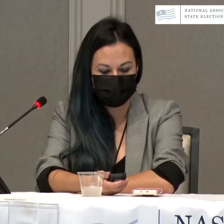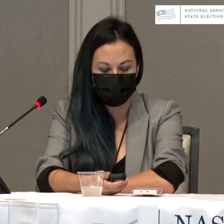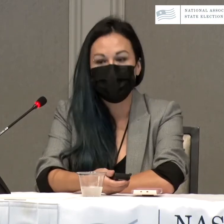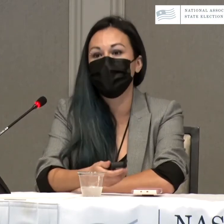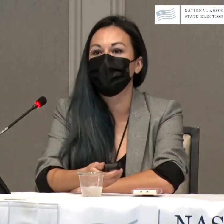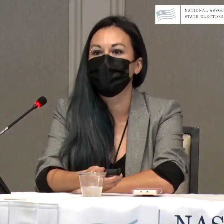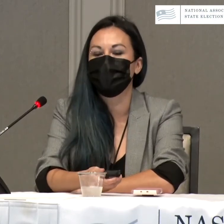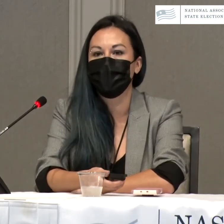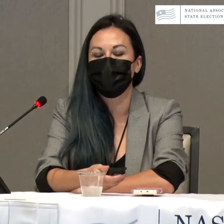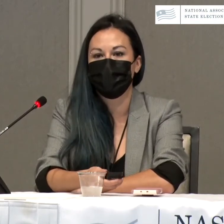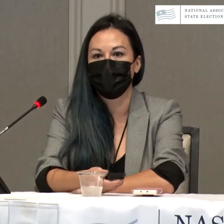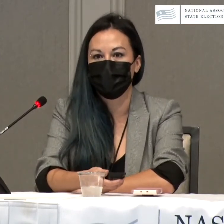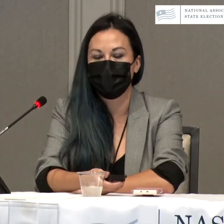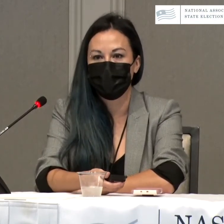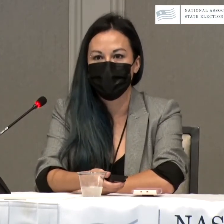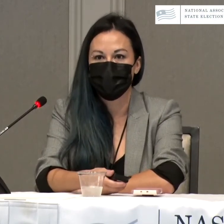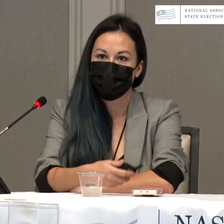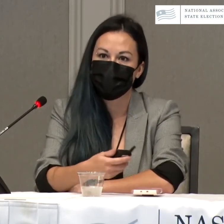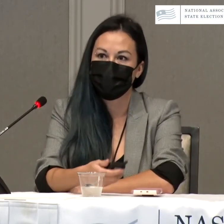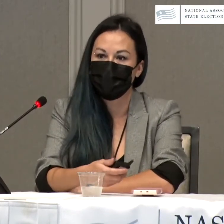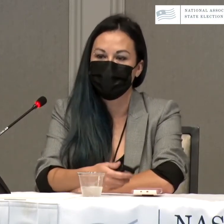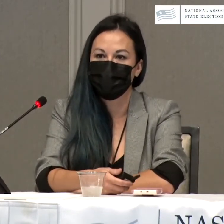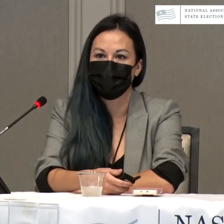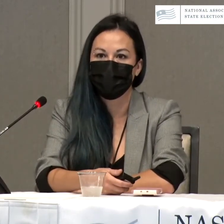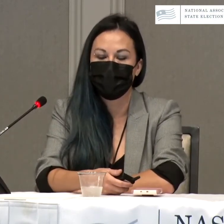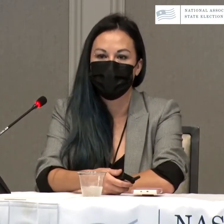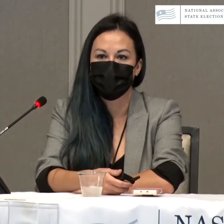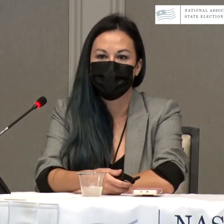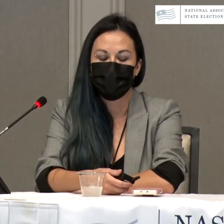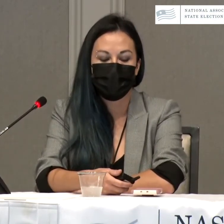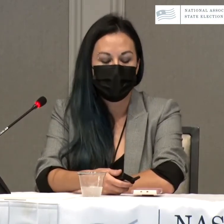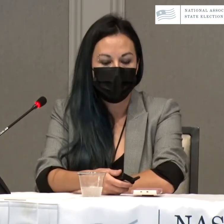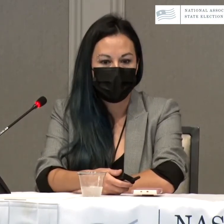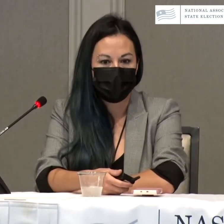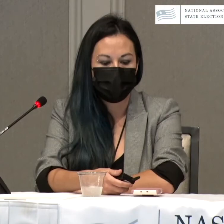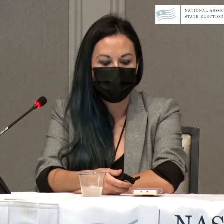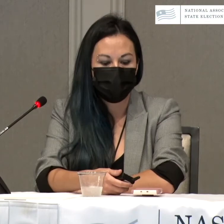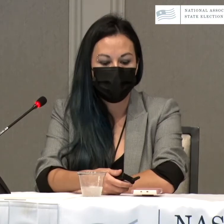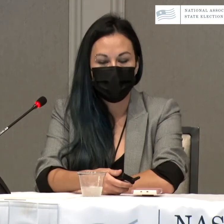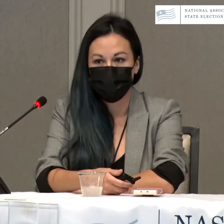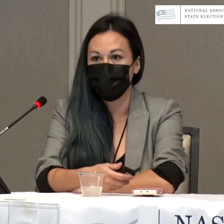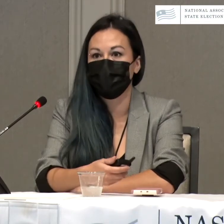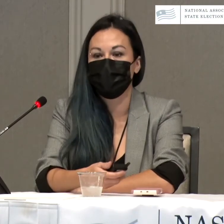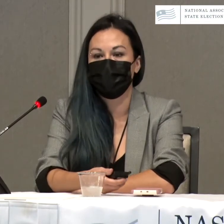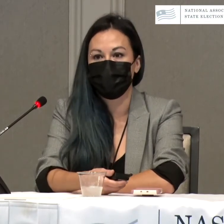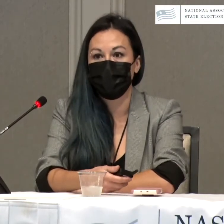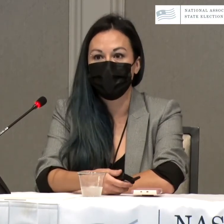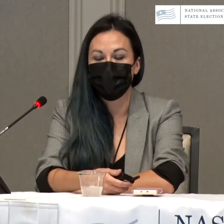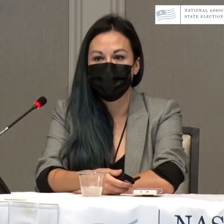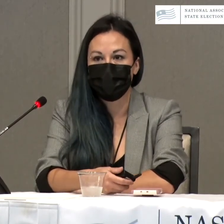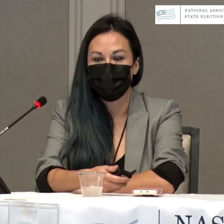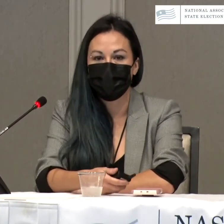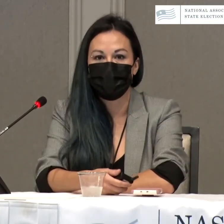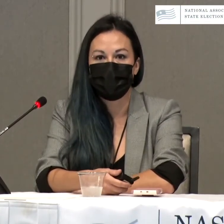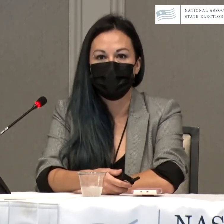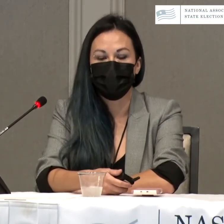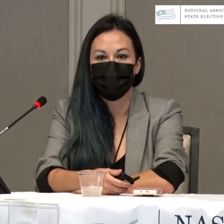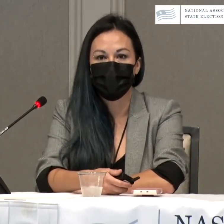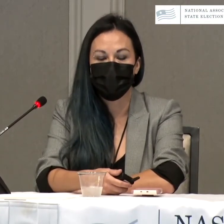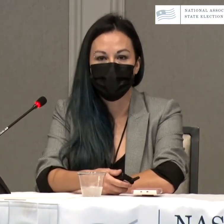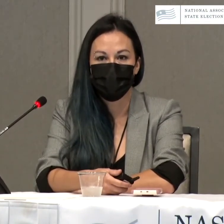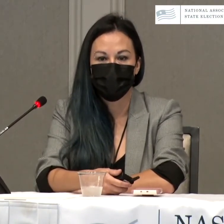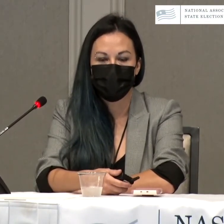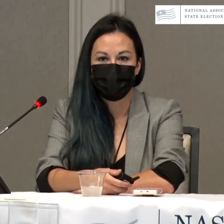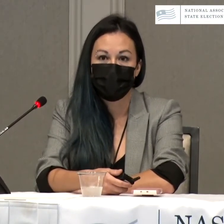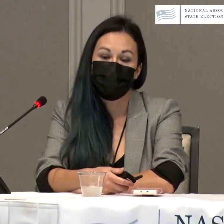i'll give you a little bit of background on clean elections because we're not your typical agency um we were actually created by voters in 1998 through